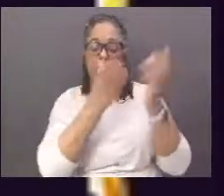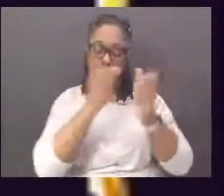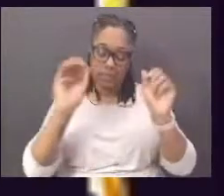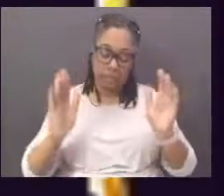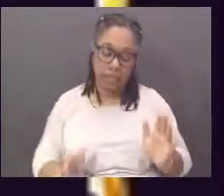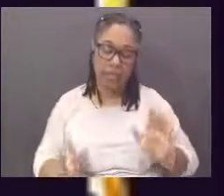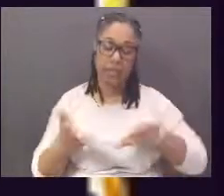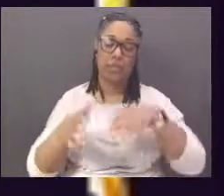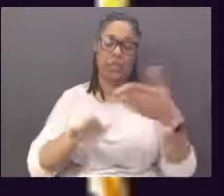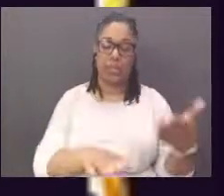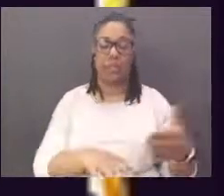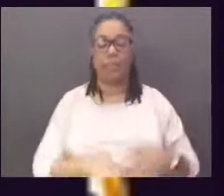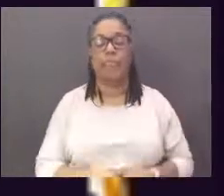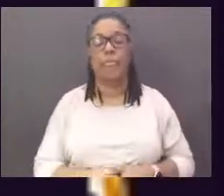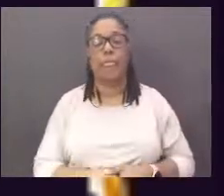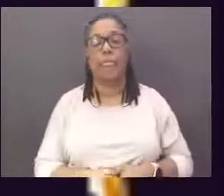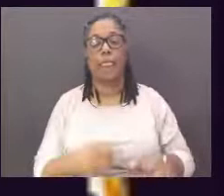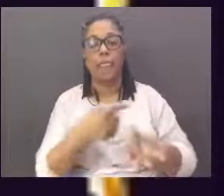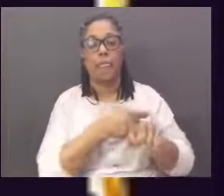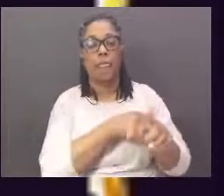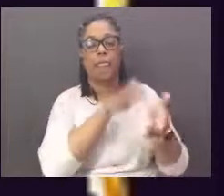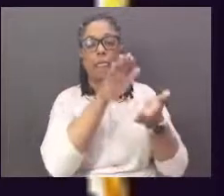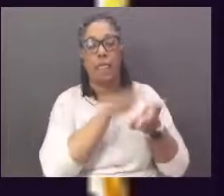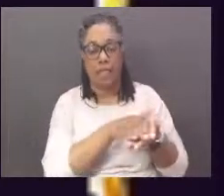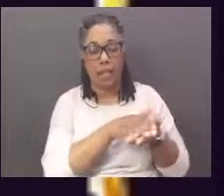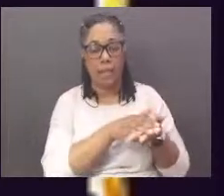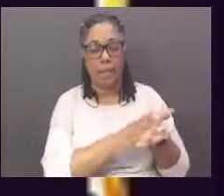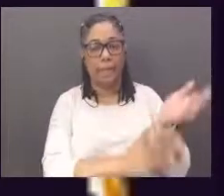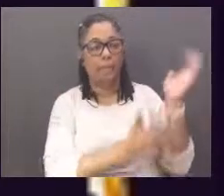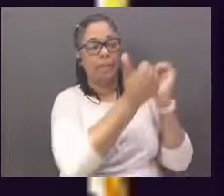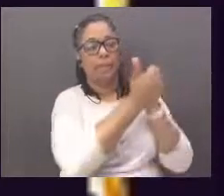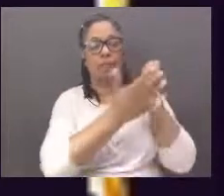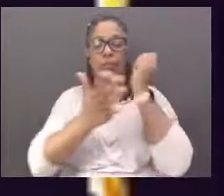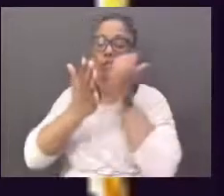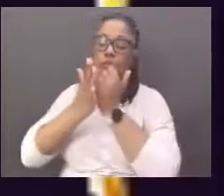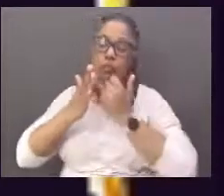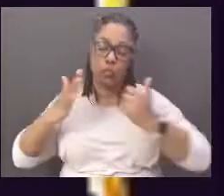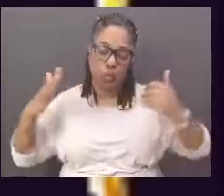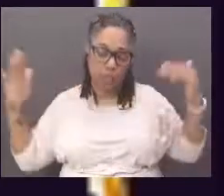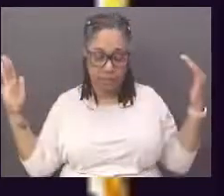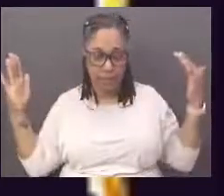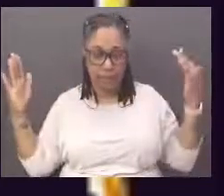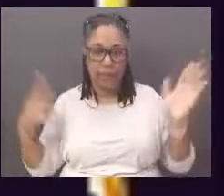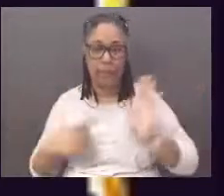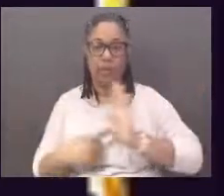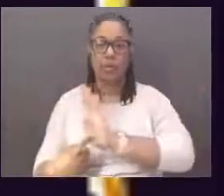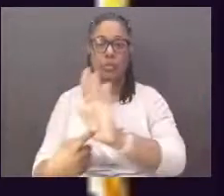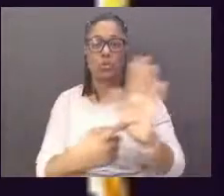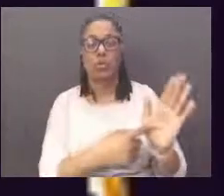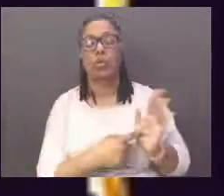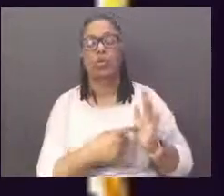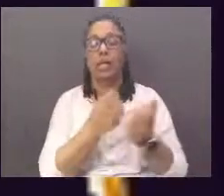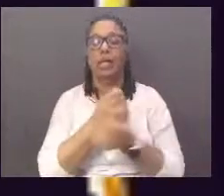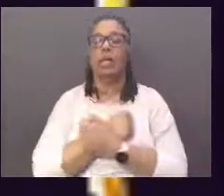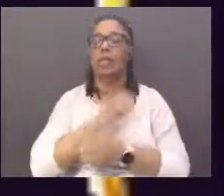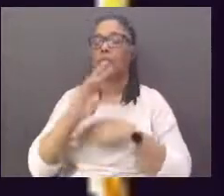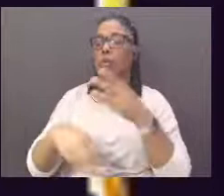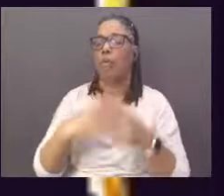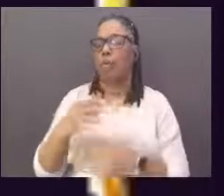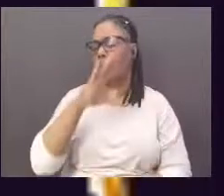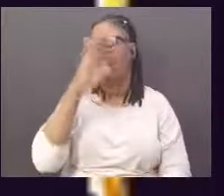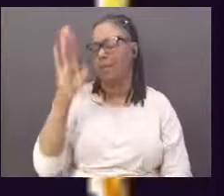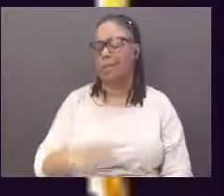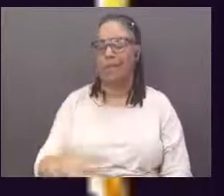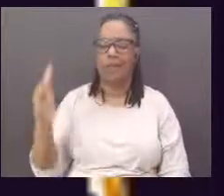was crucified, showed us a love that this world had never known. Oh,